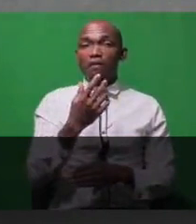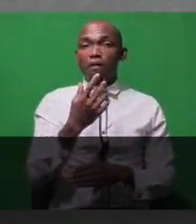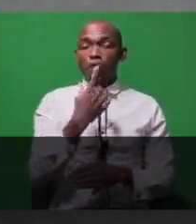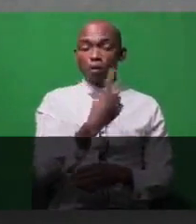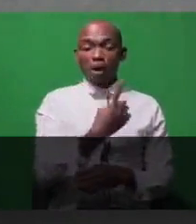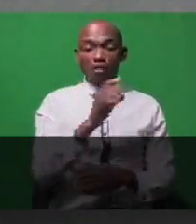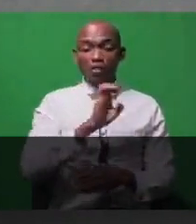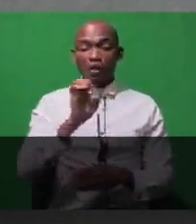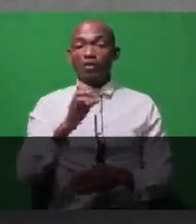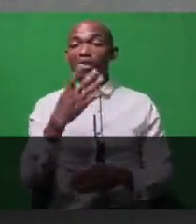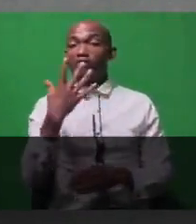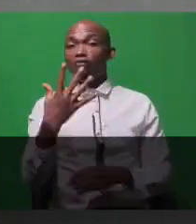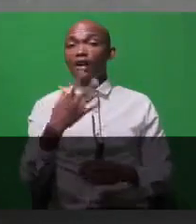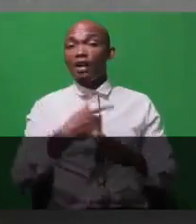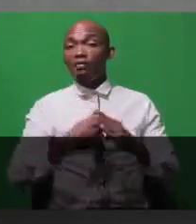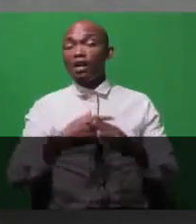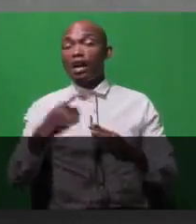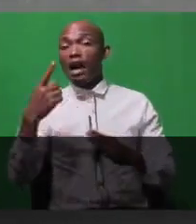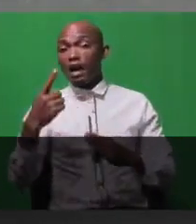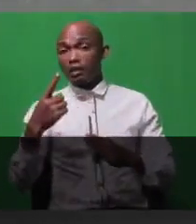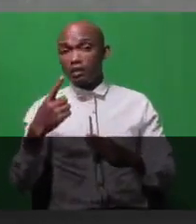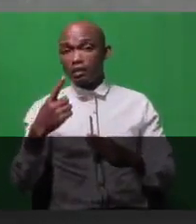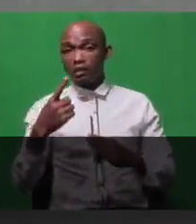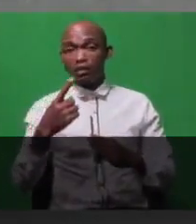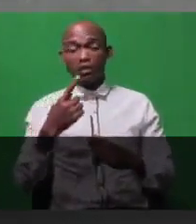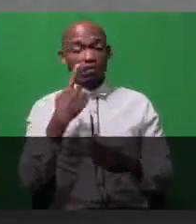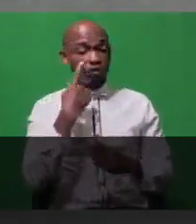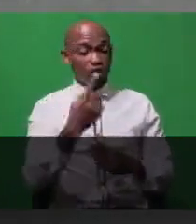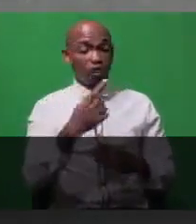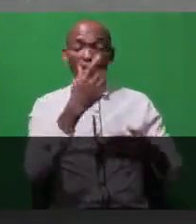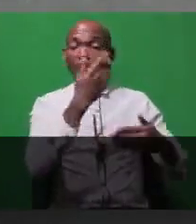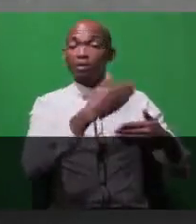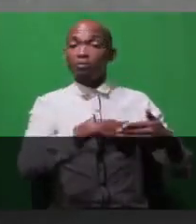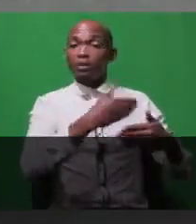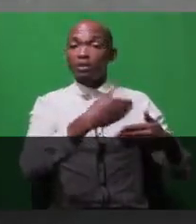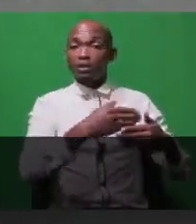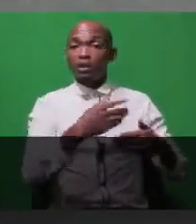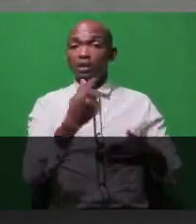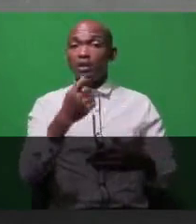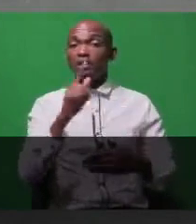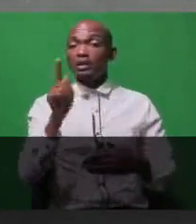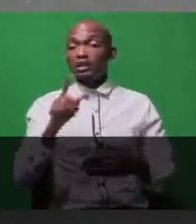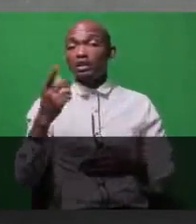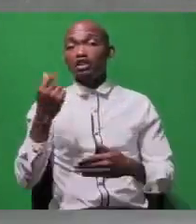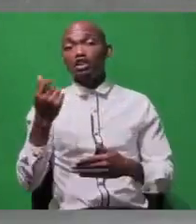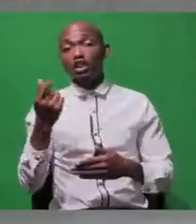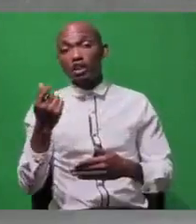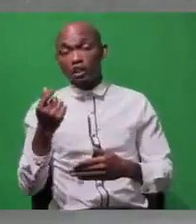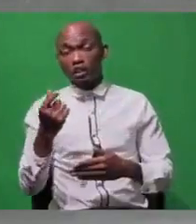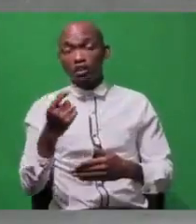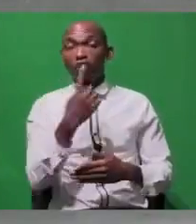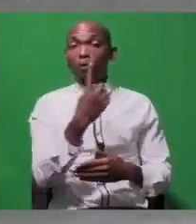1,500. Cashed a check for business use, Tanzania shillings